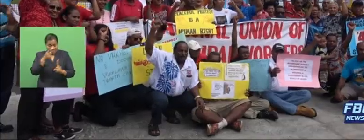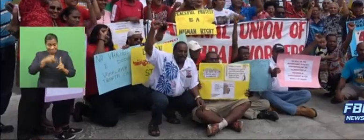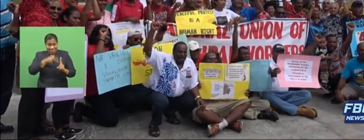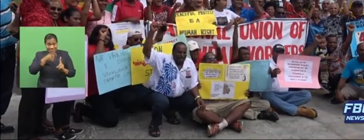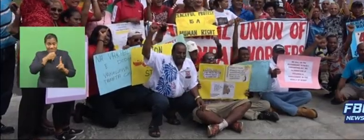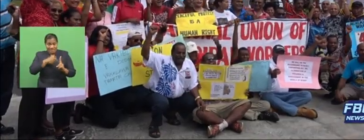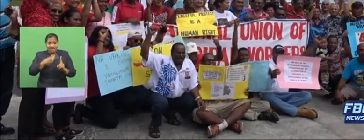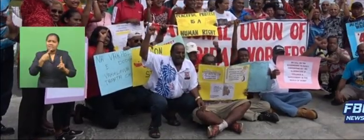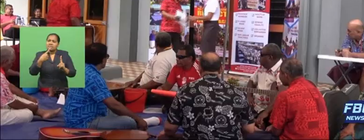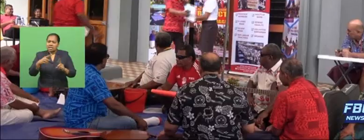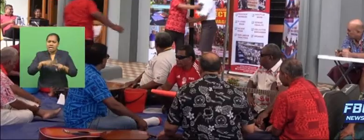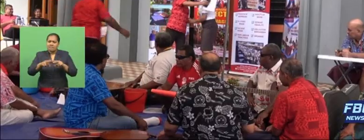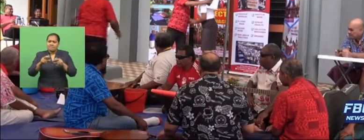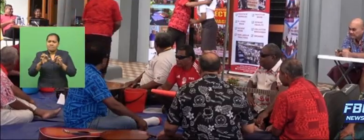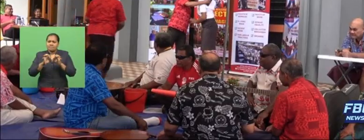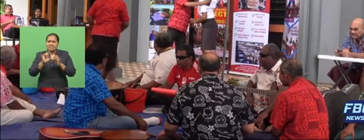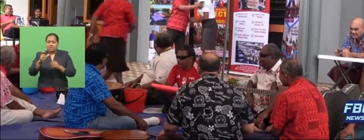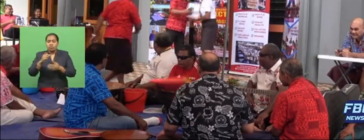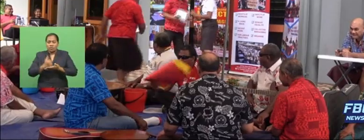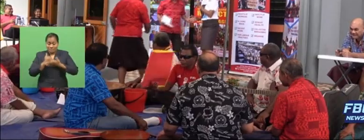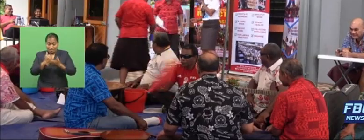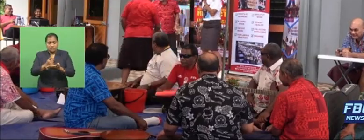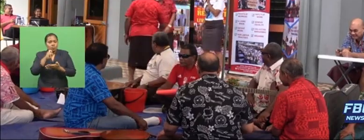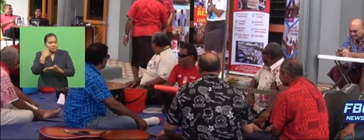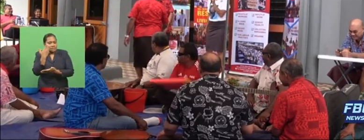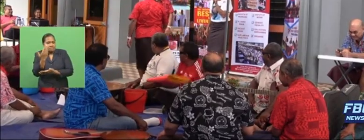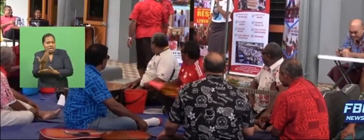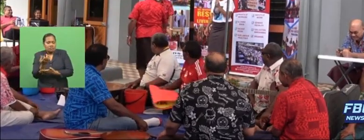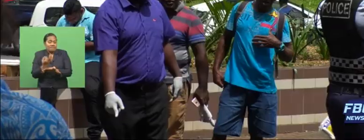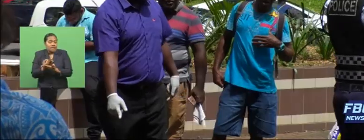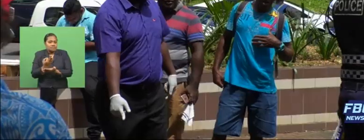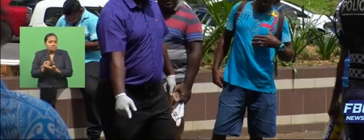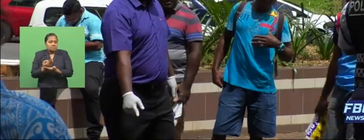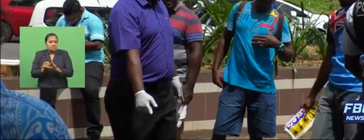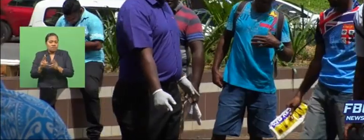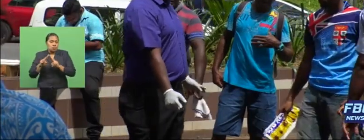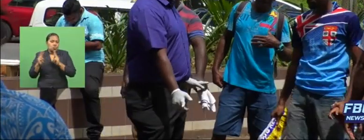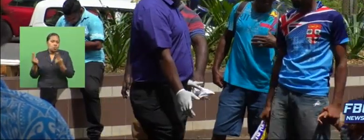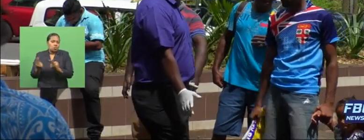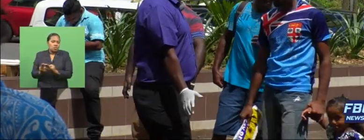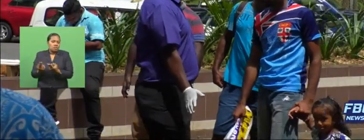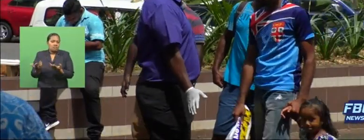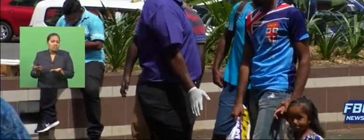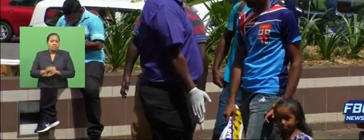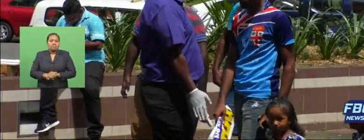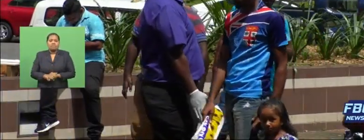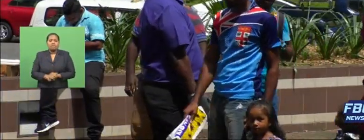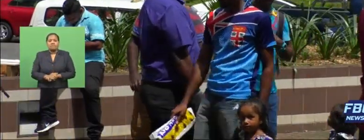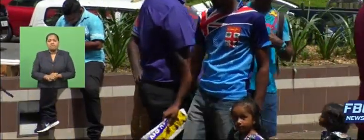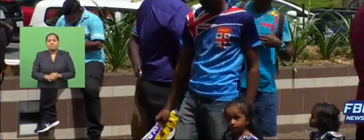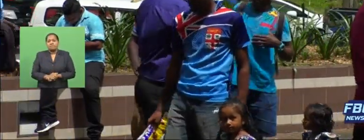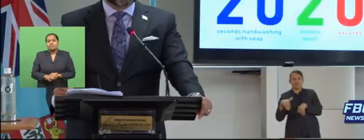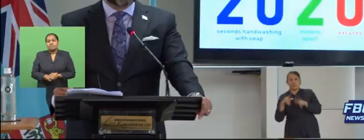News today assistance will depend on the financial positions of the unions. Submissions